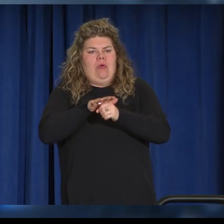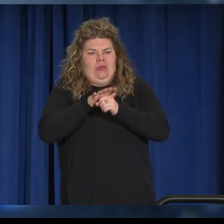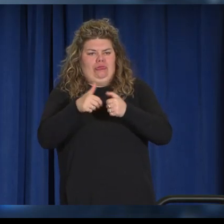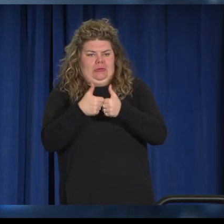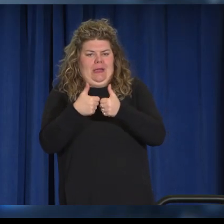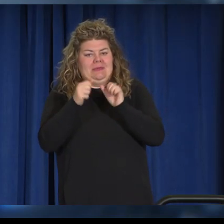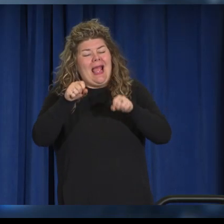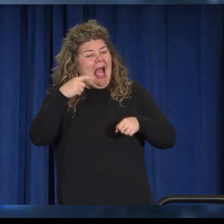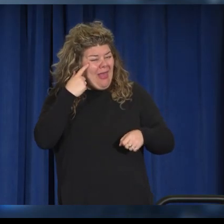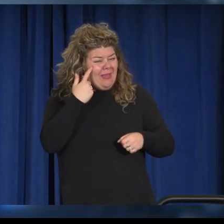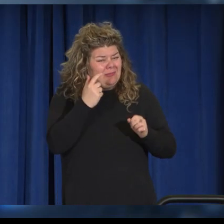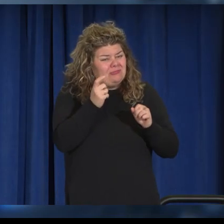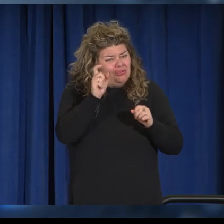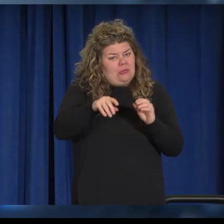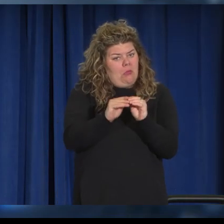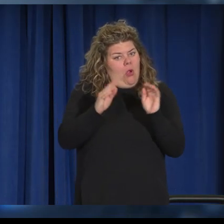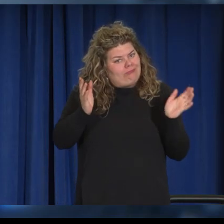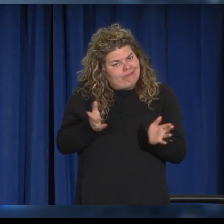around.